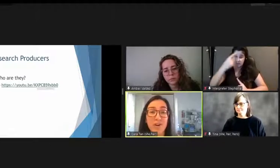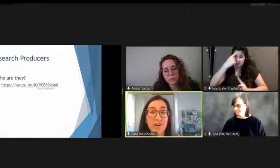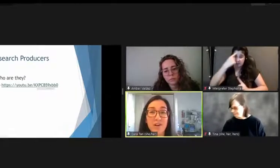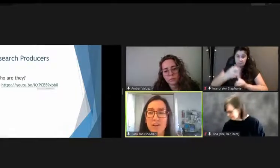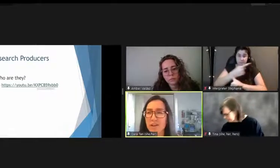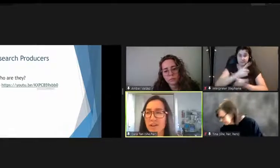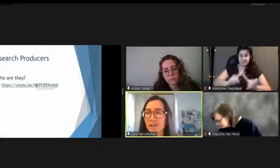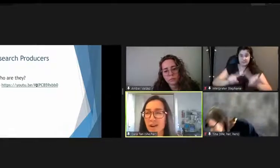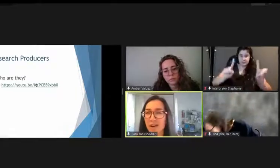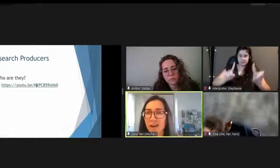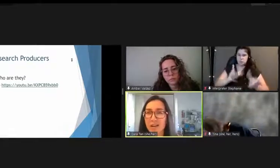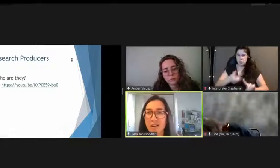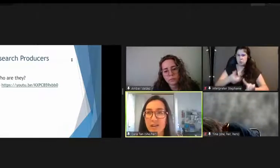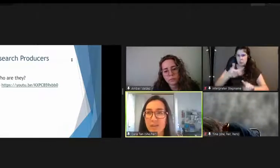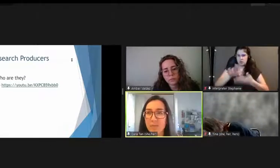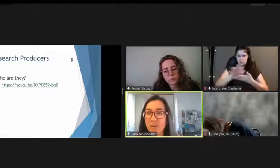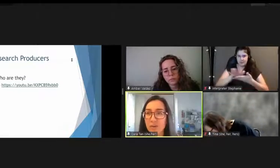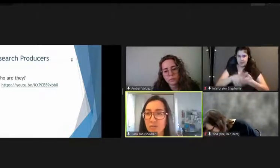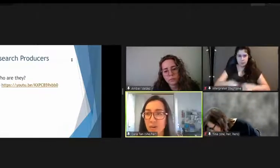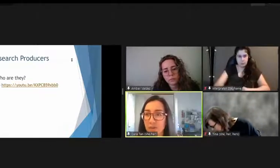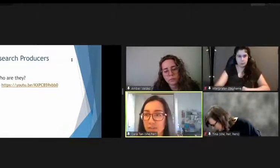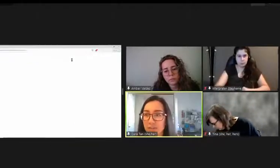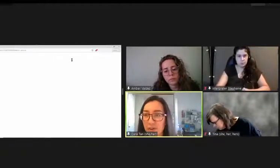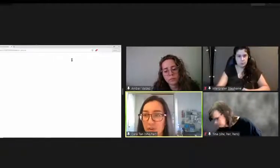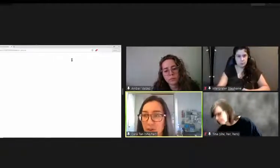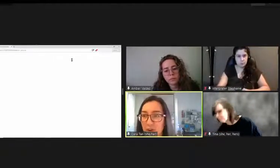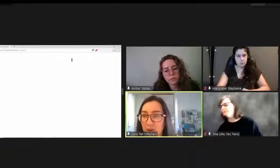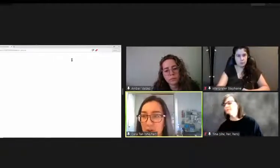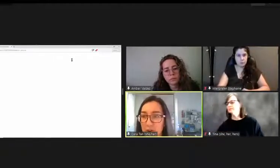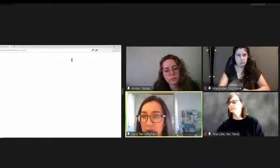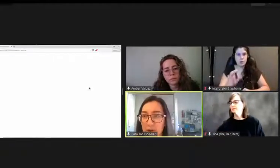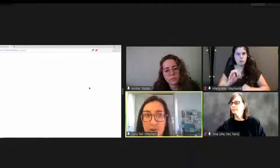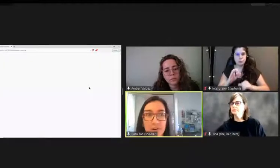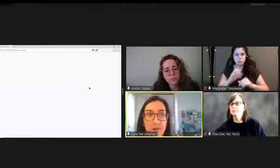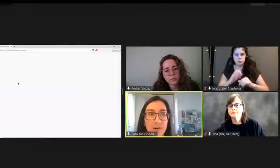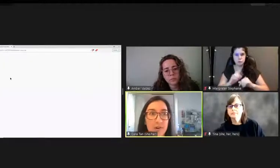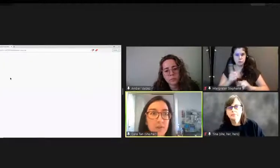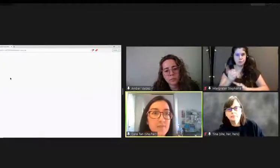video, and I need to make sure I'm getting my sound.